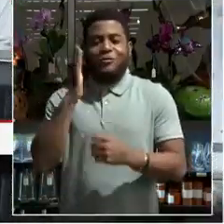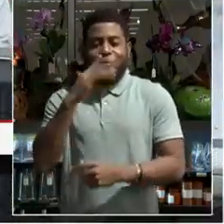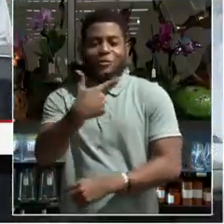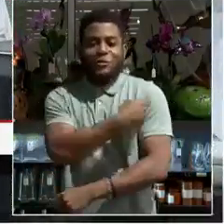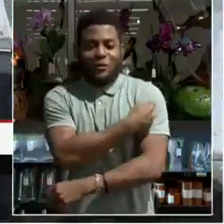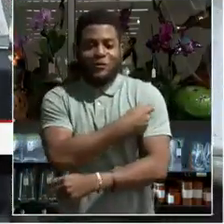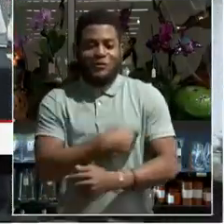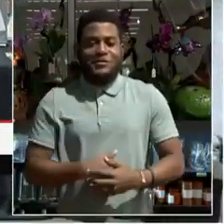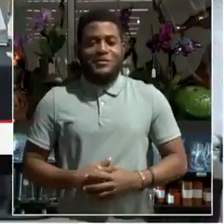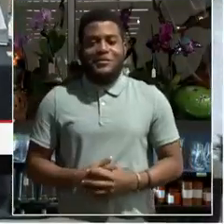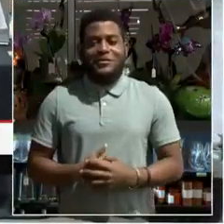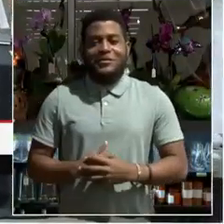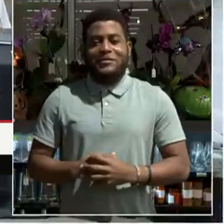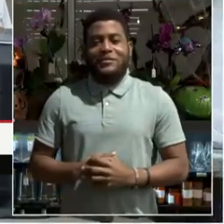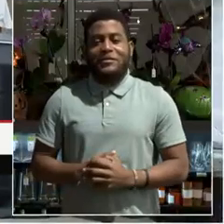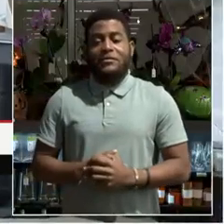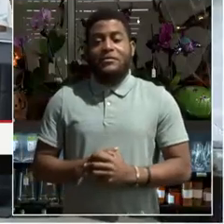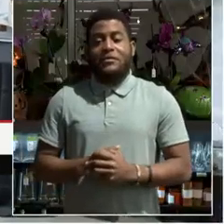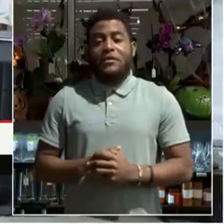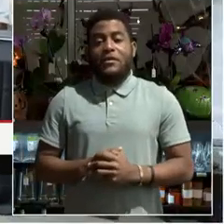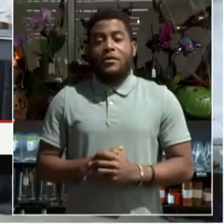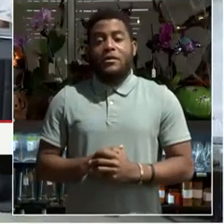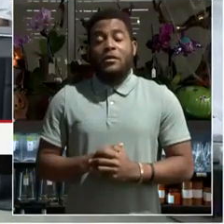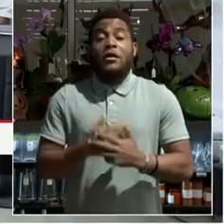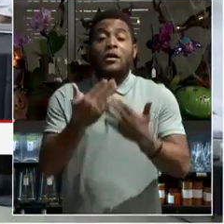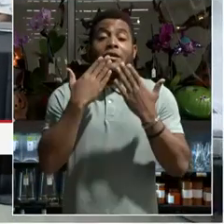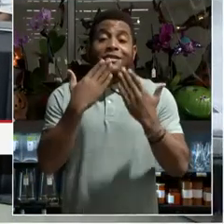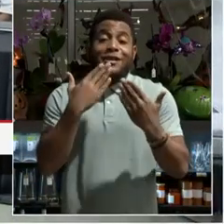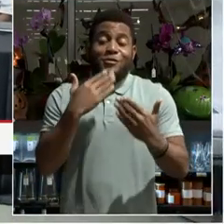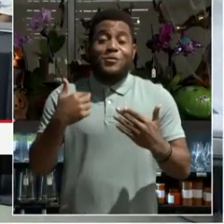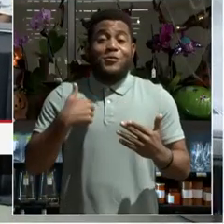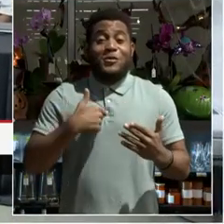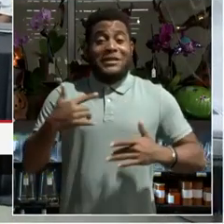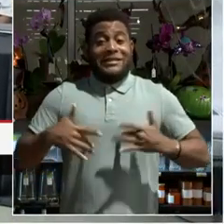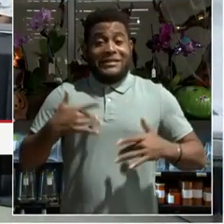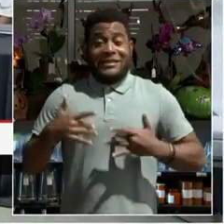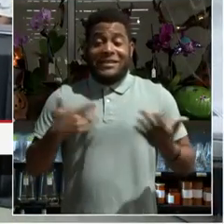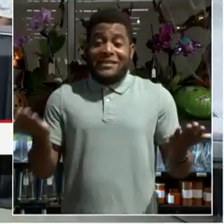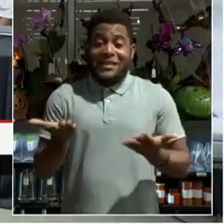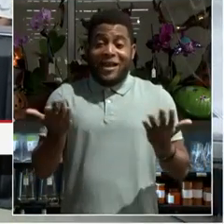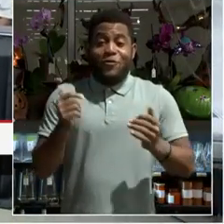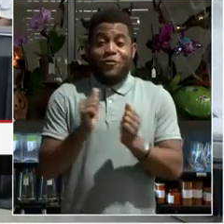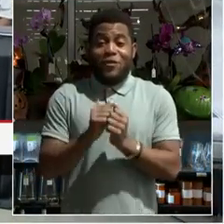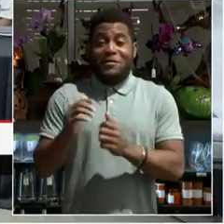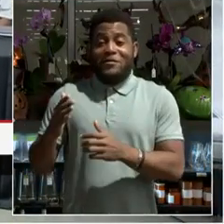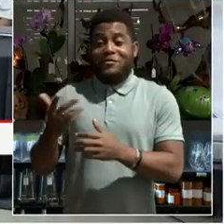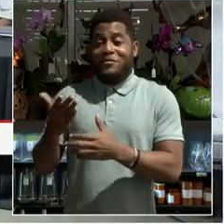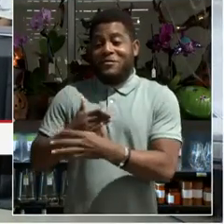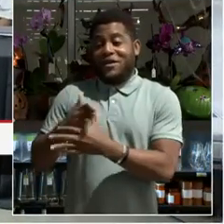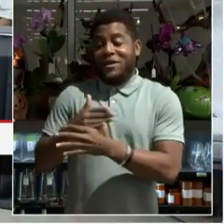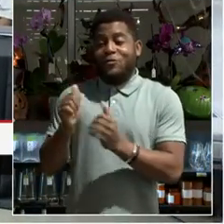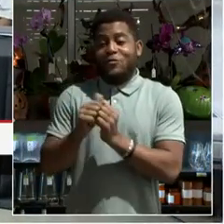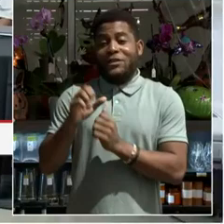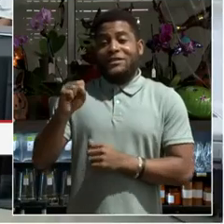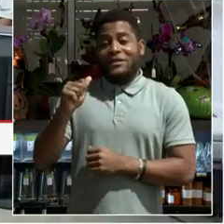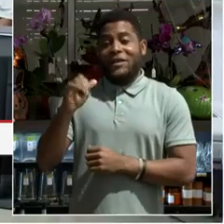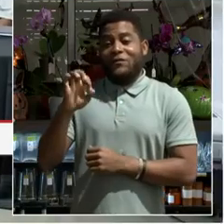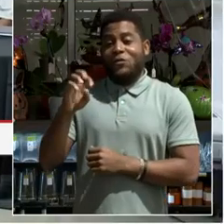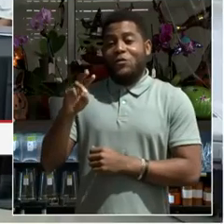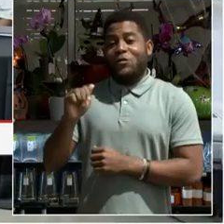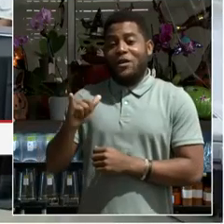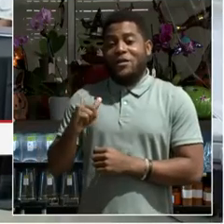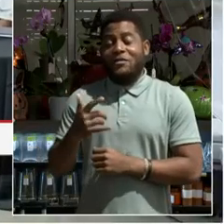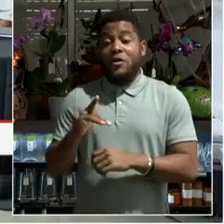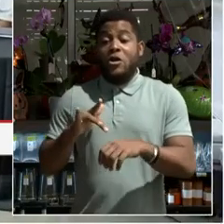Thank you, Madam Mayor. And it's exciting, always exciting to be here with our partners at Safeway. Earlier today, Amir